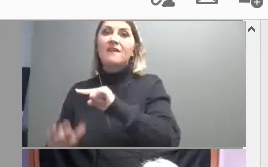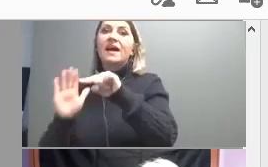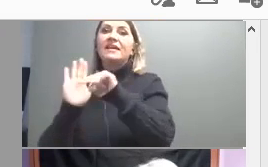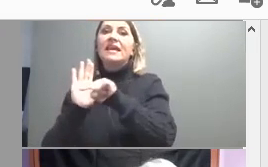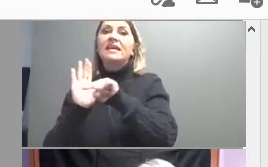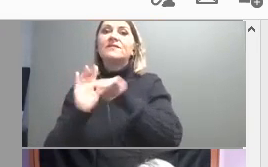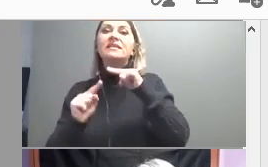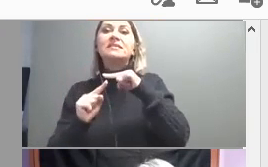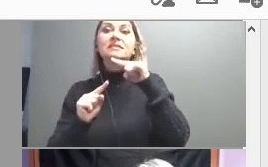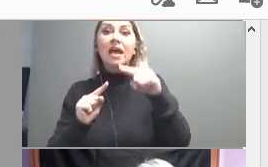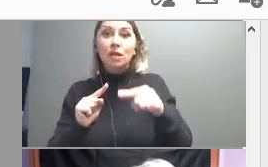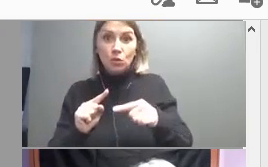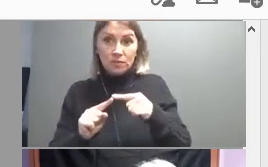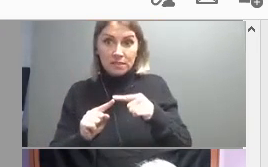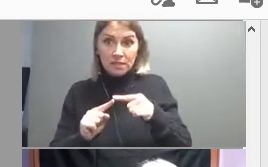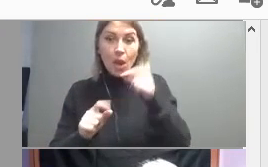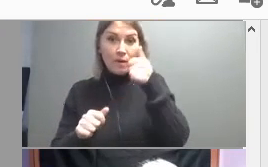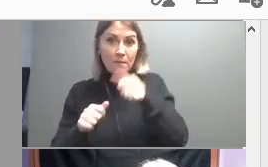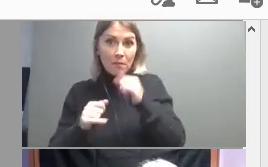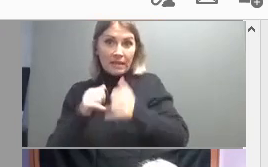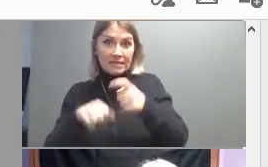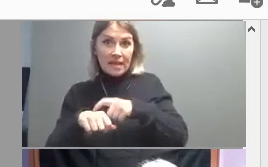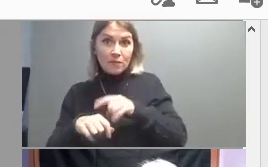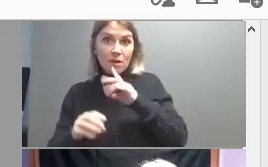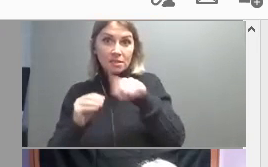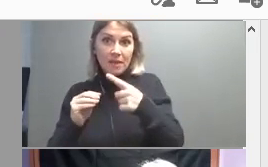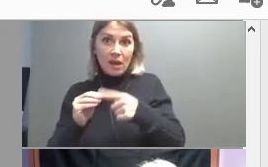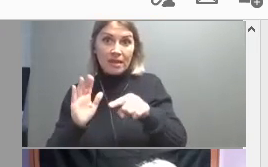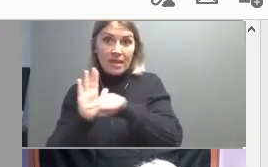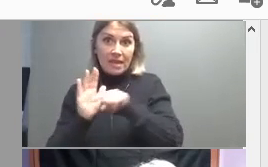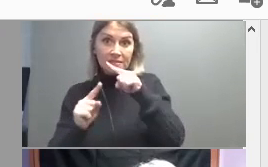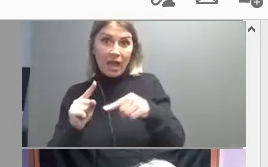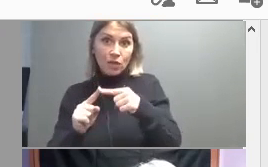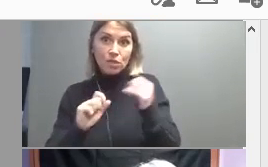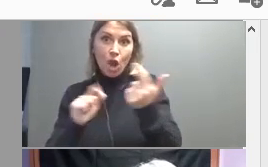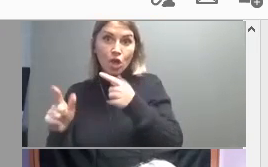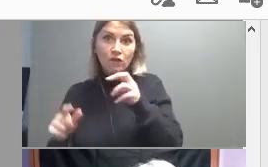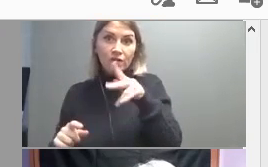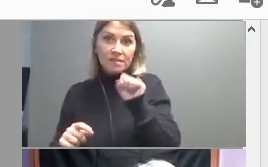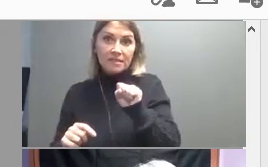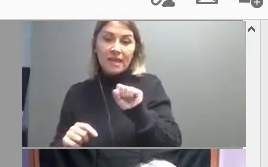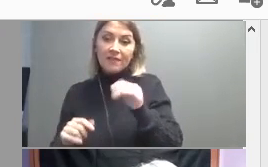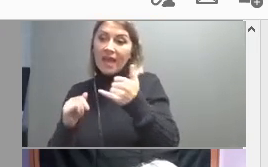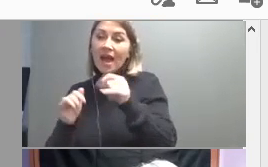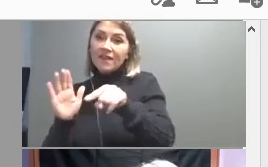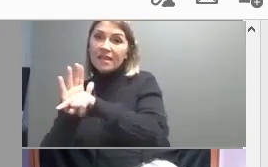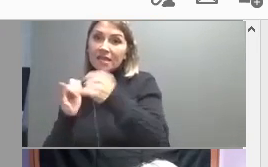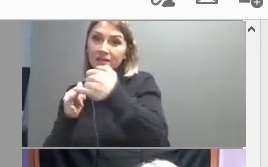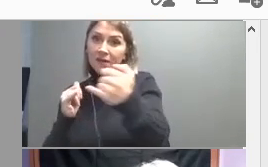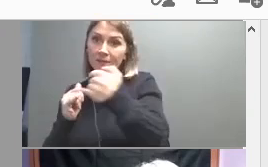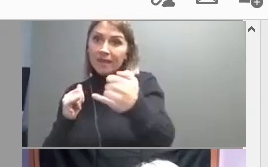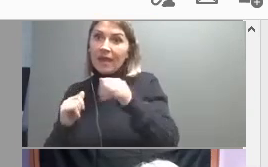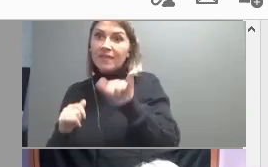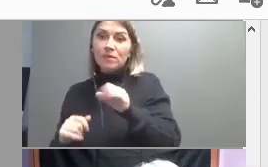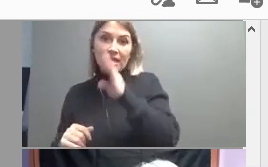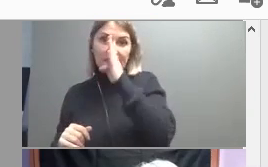cycles. Remember that last time we talked about negative cycles where all our vertices have negative edges, and it was a directed graph,